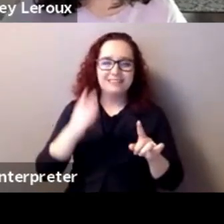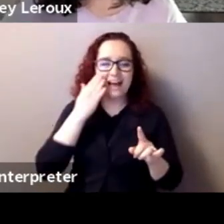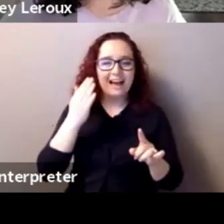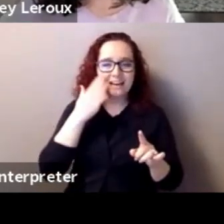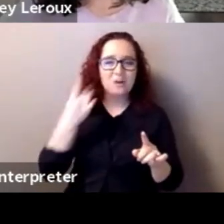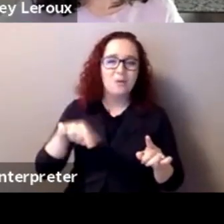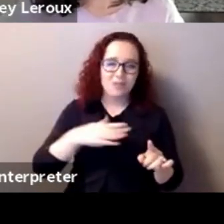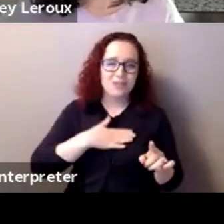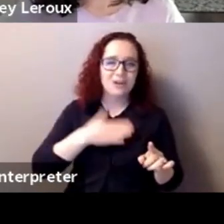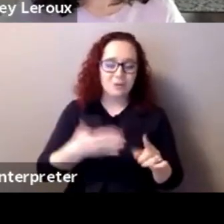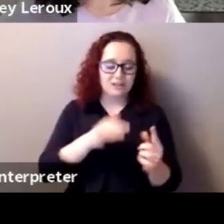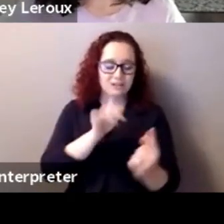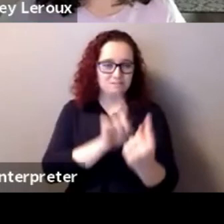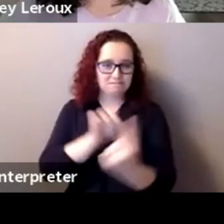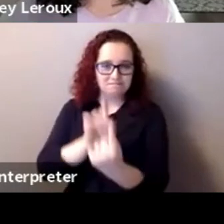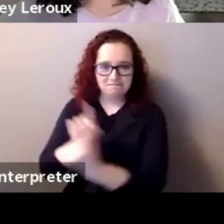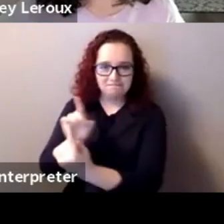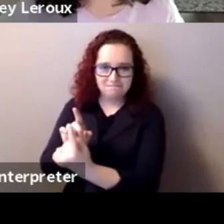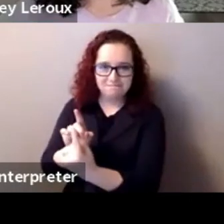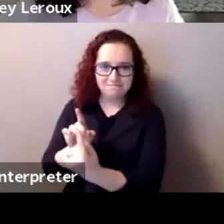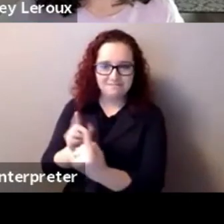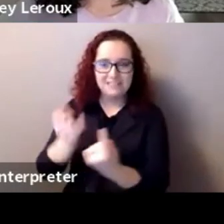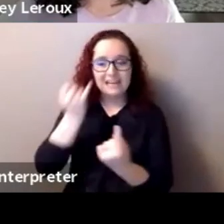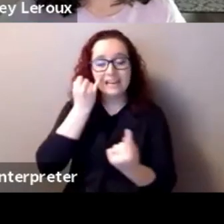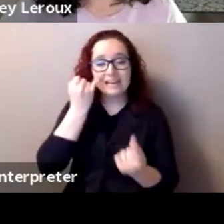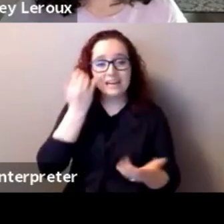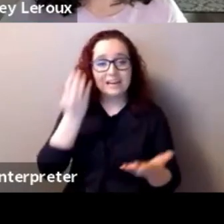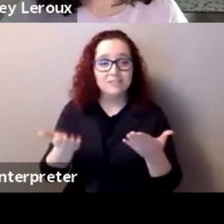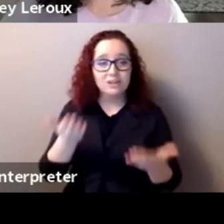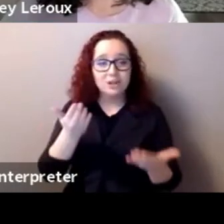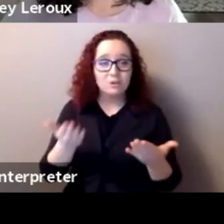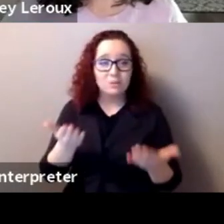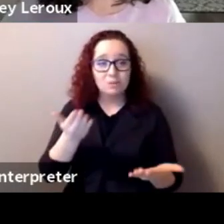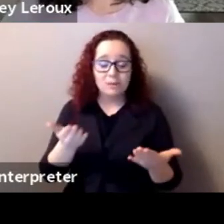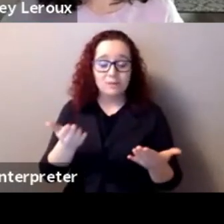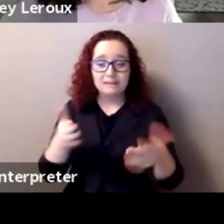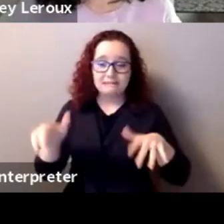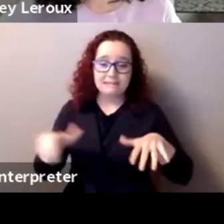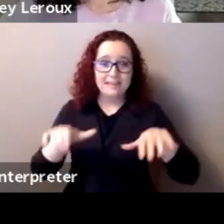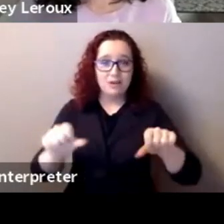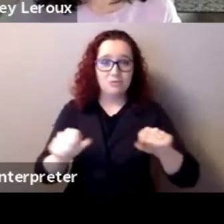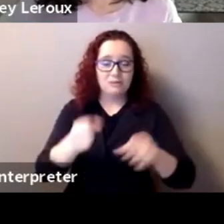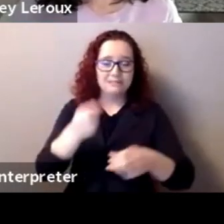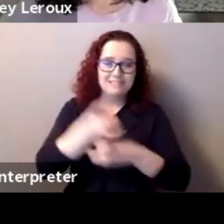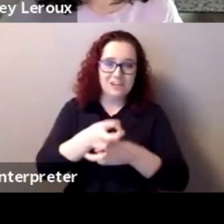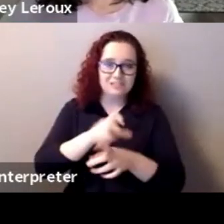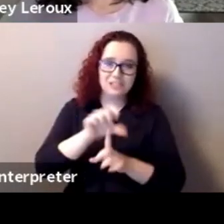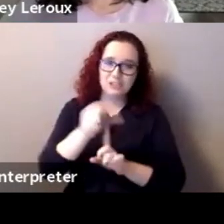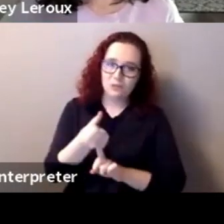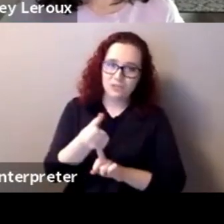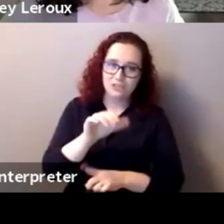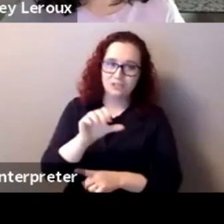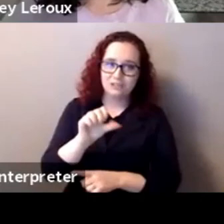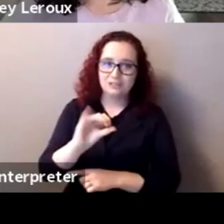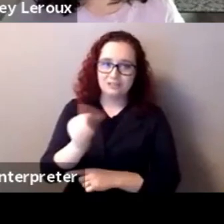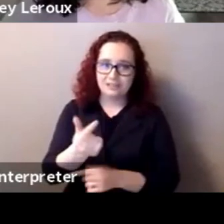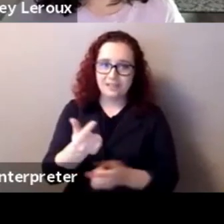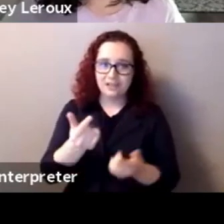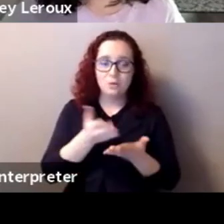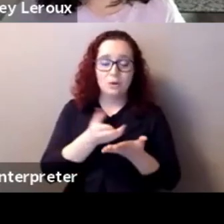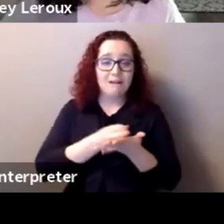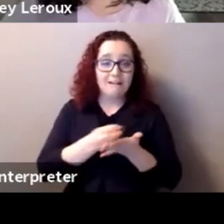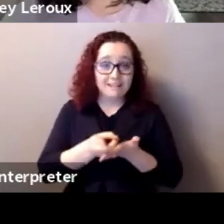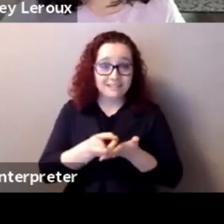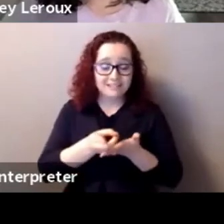ask questions one-on-one if there are things that, you may have inherited, like a really difficult situation in your SIG, and you may want to have a frank conversation about that.